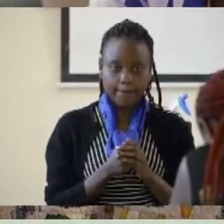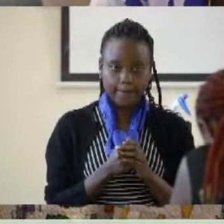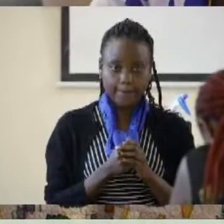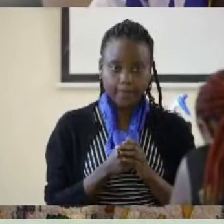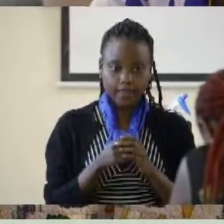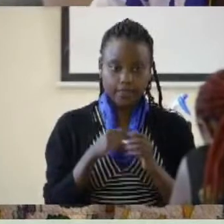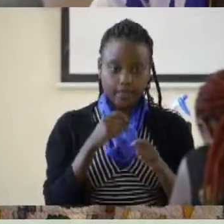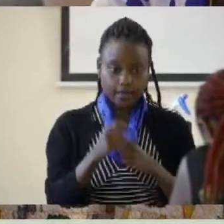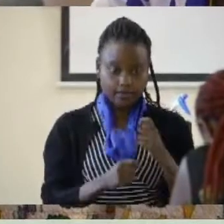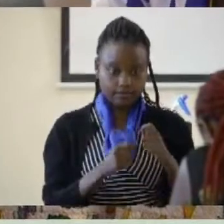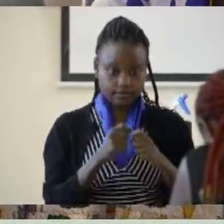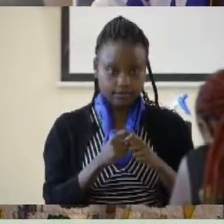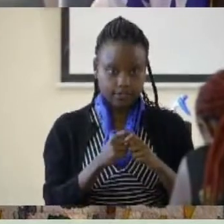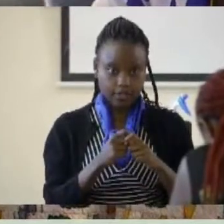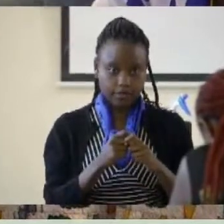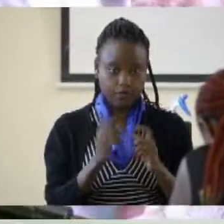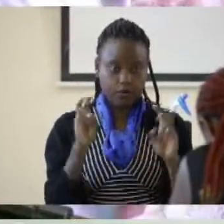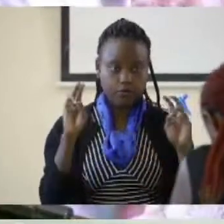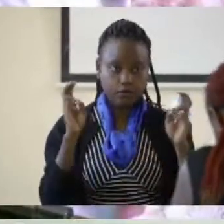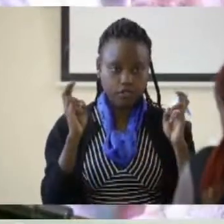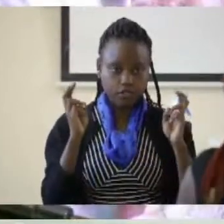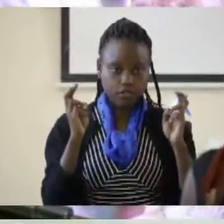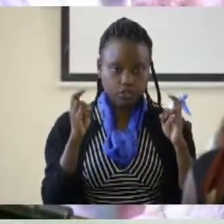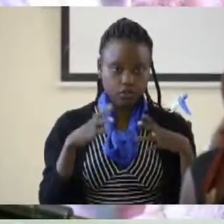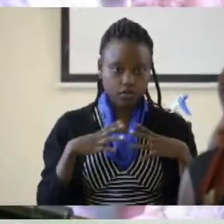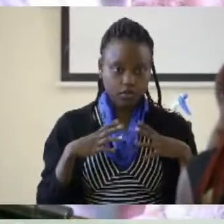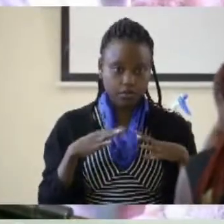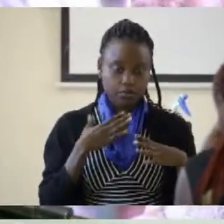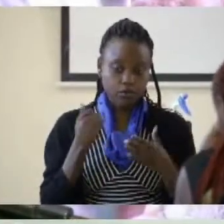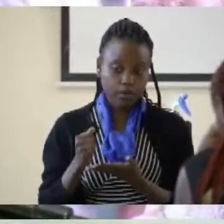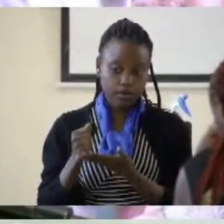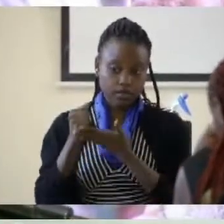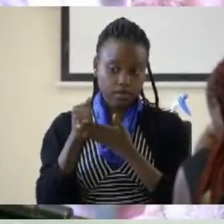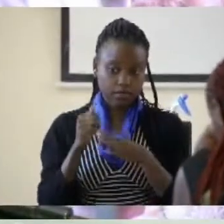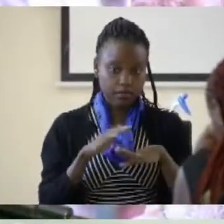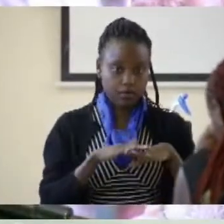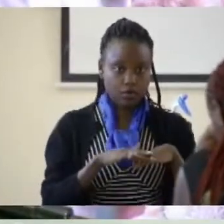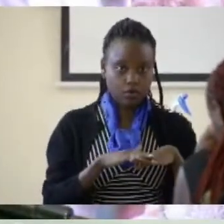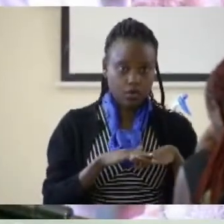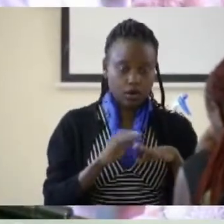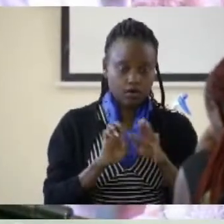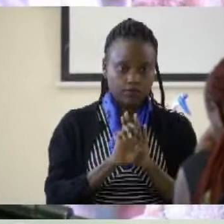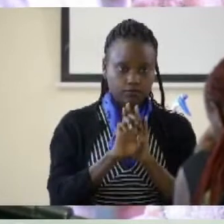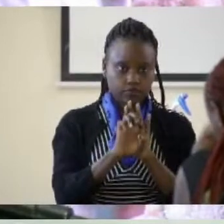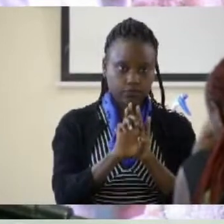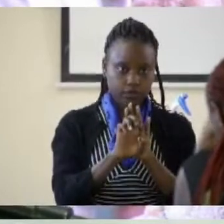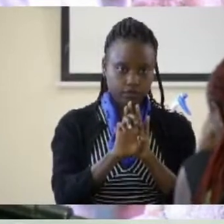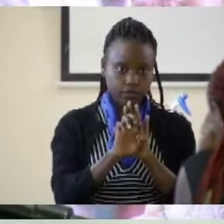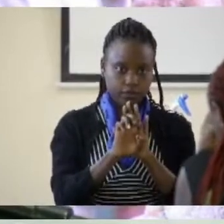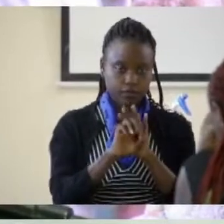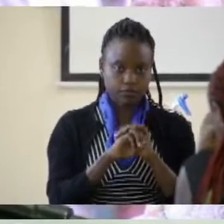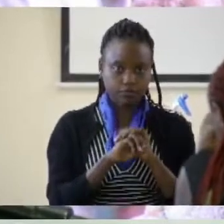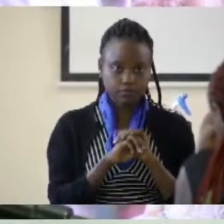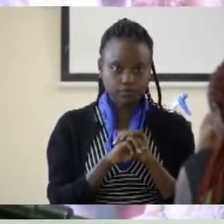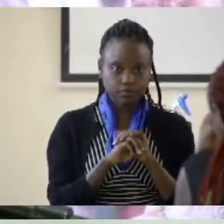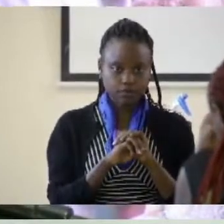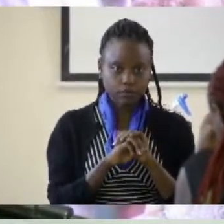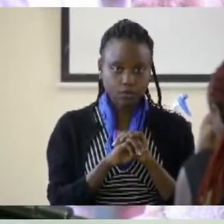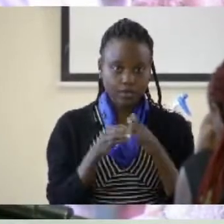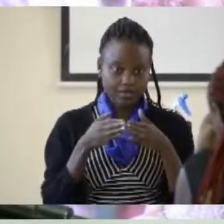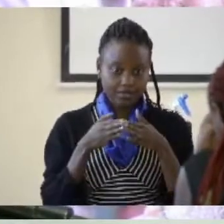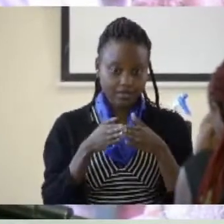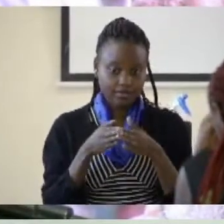issues that people seek aid on. For instance, where there's a commercial sex